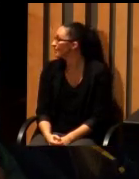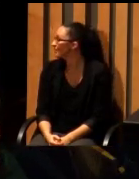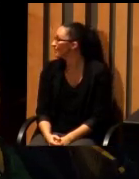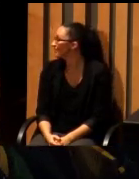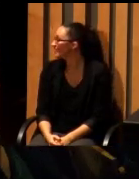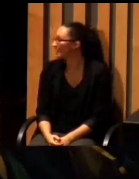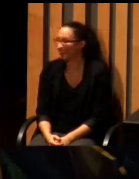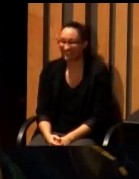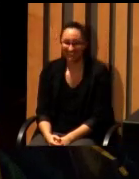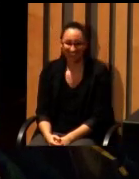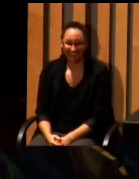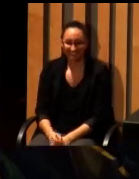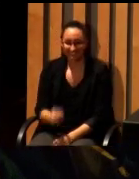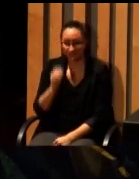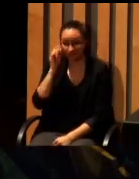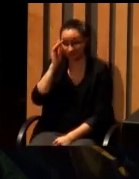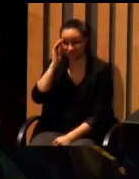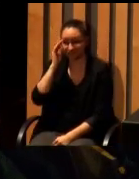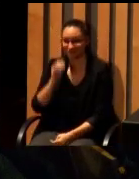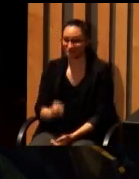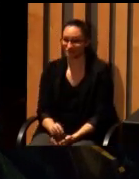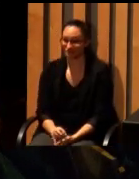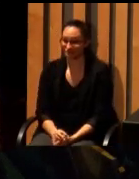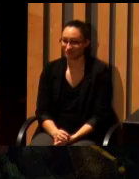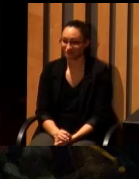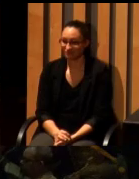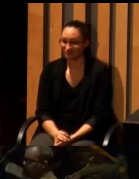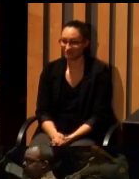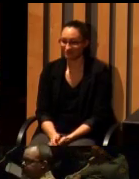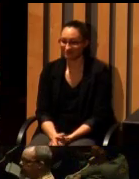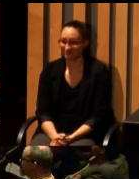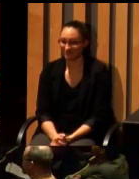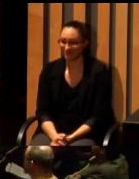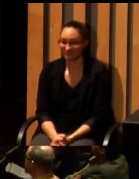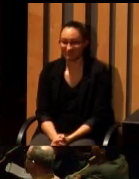Yeah, you got it. I was telling you so.